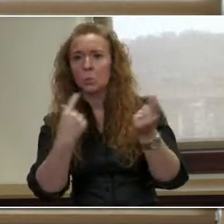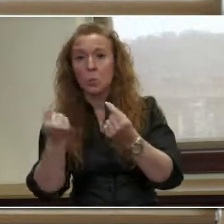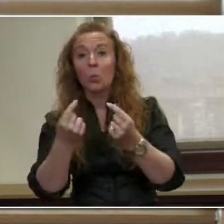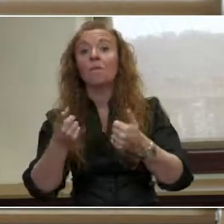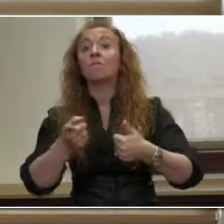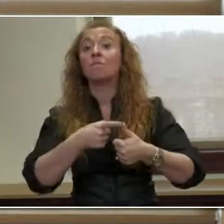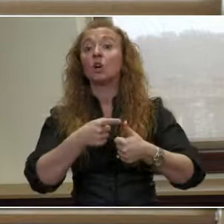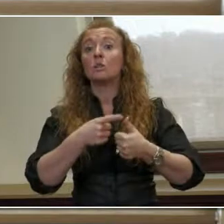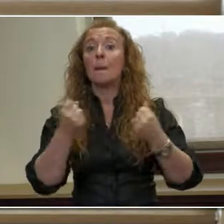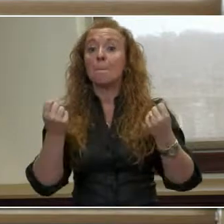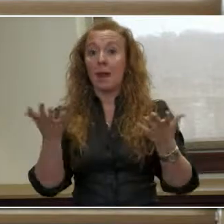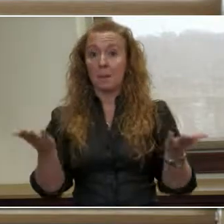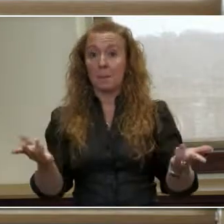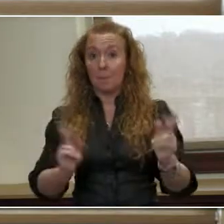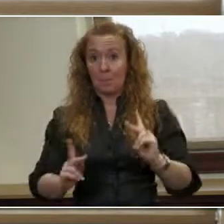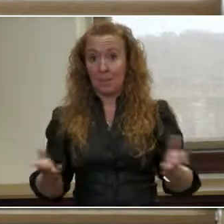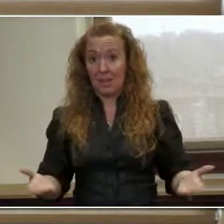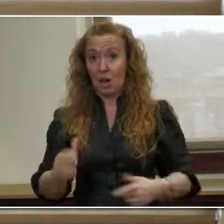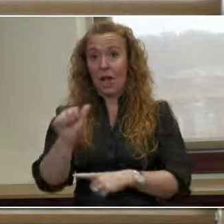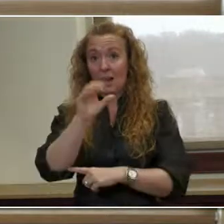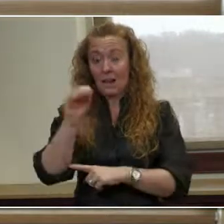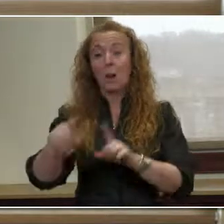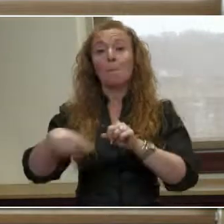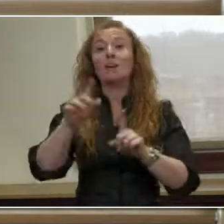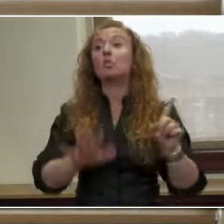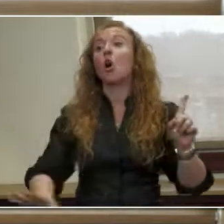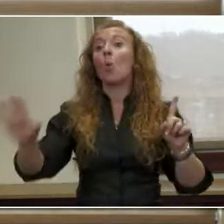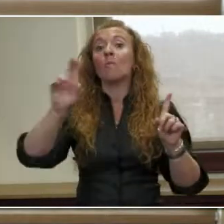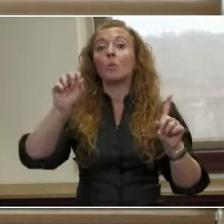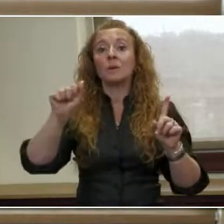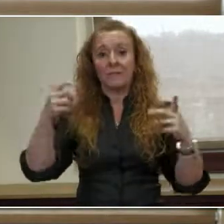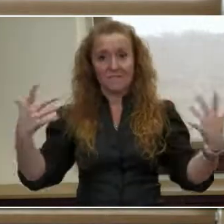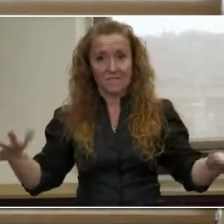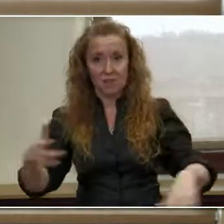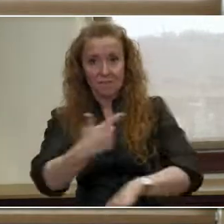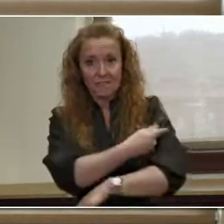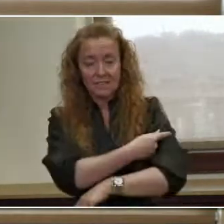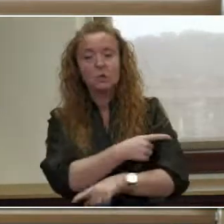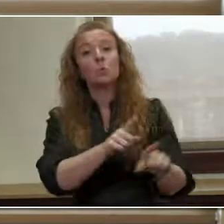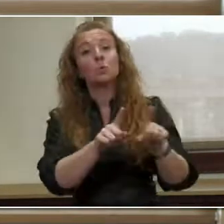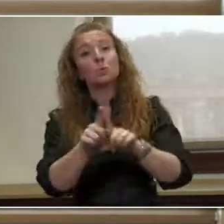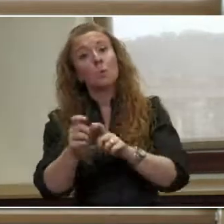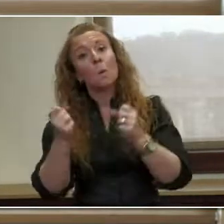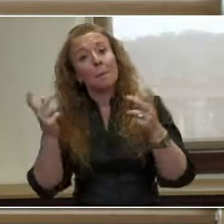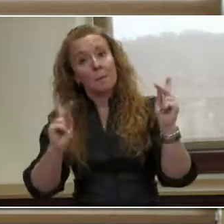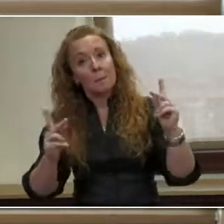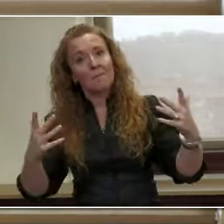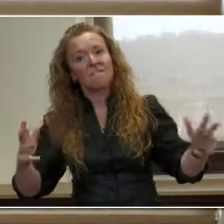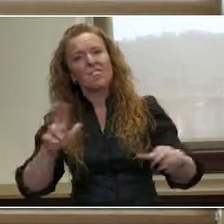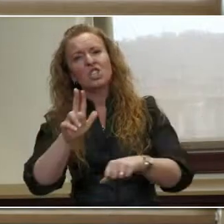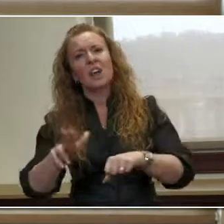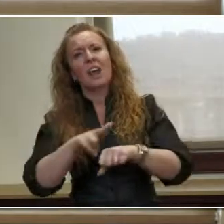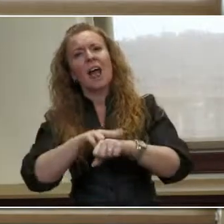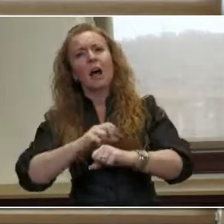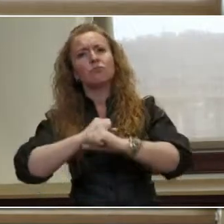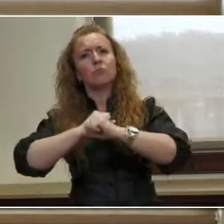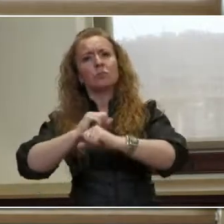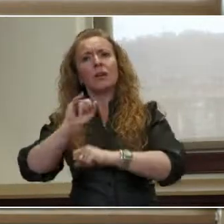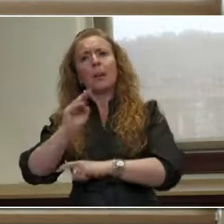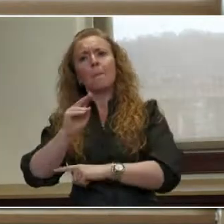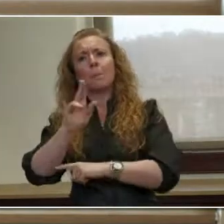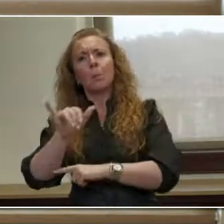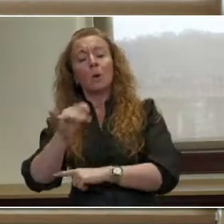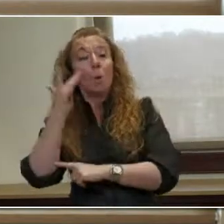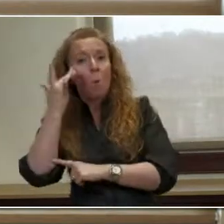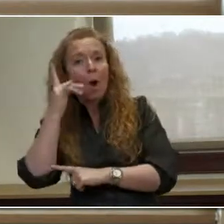many people in our county and country are vaccinated. Many people also have some natural immunity, especially following